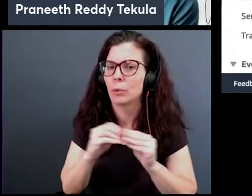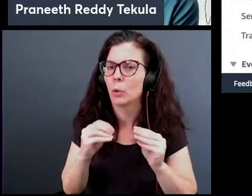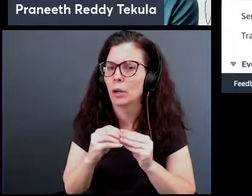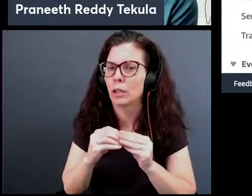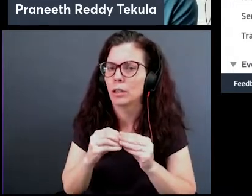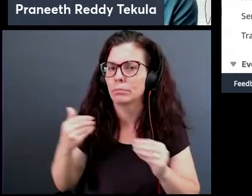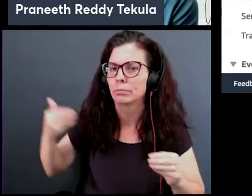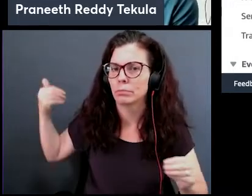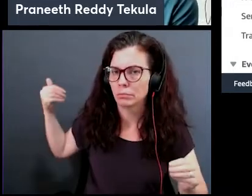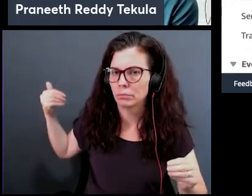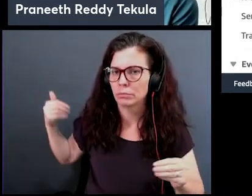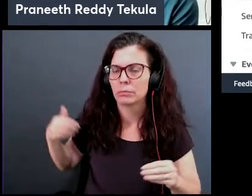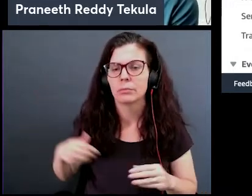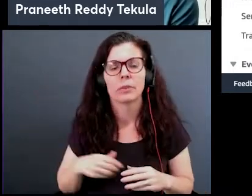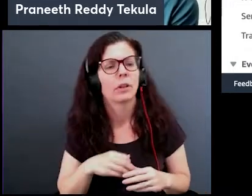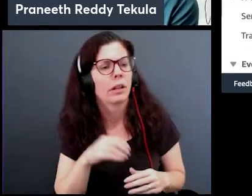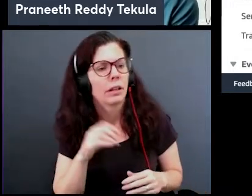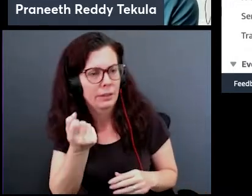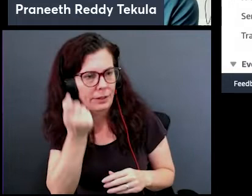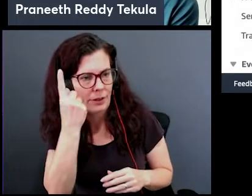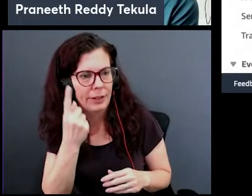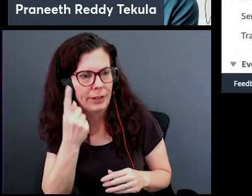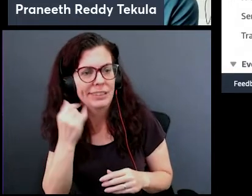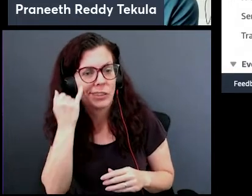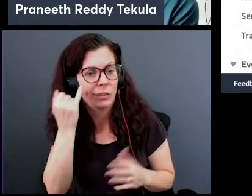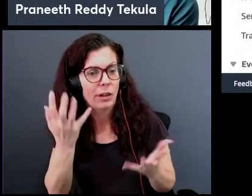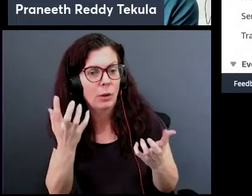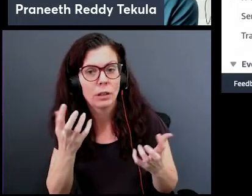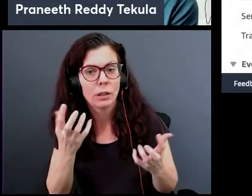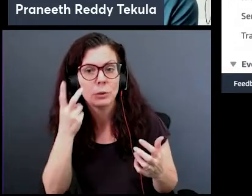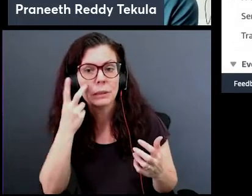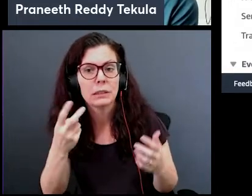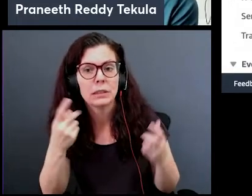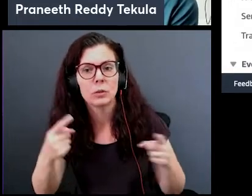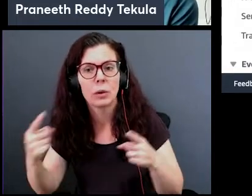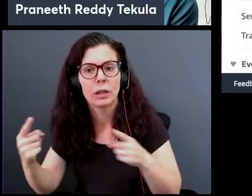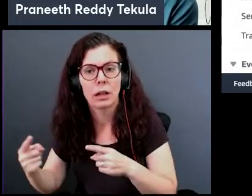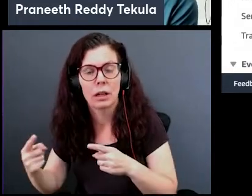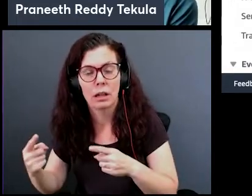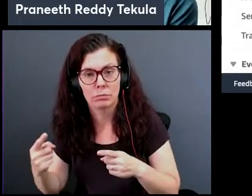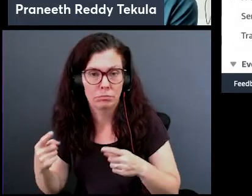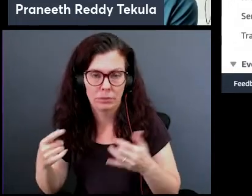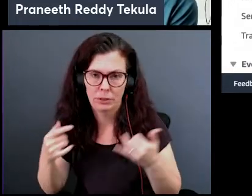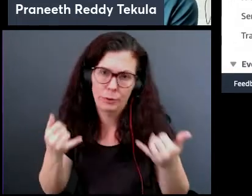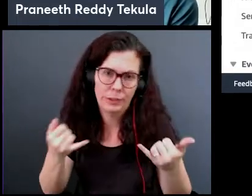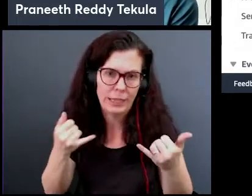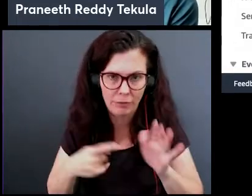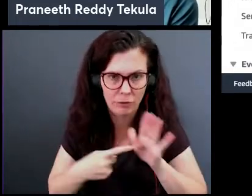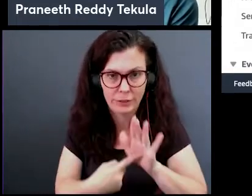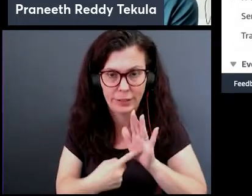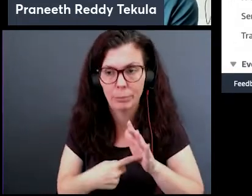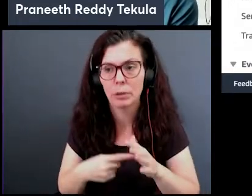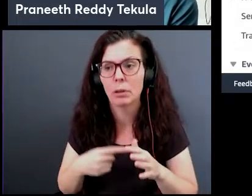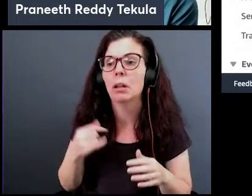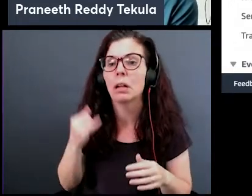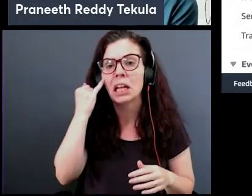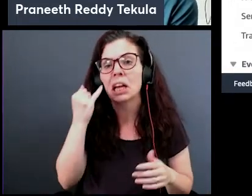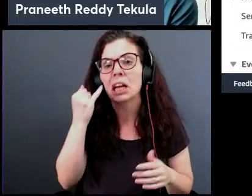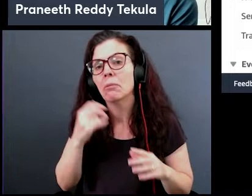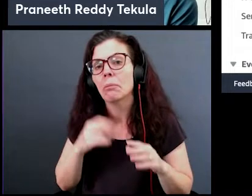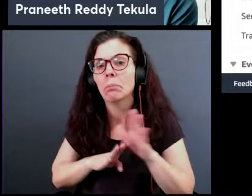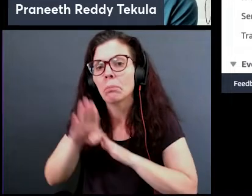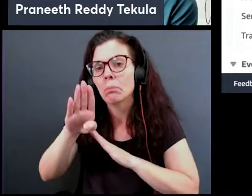Got coming it. future. So if I wanted to see what's been going on earlier today and I wanted to see if has there been an influx of traffic,